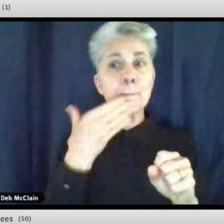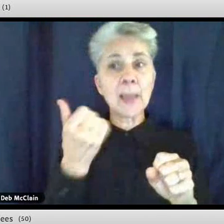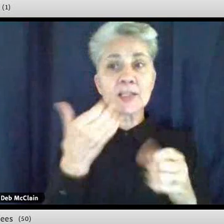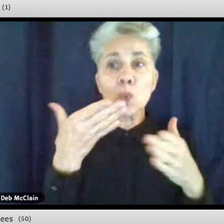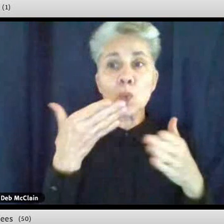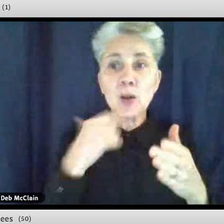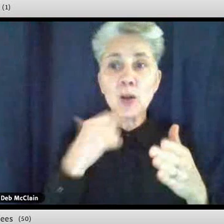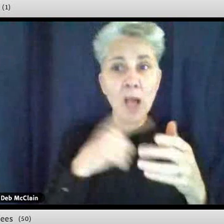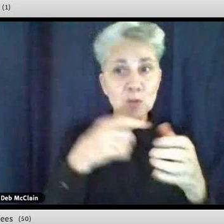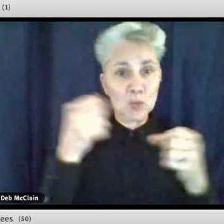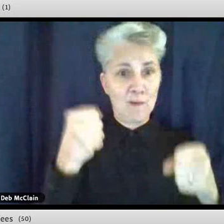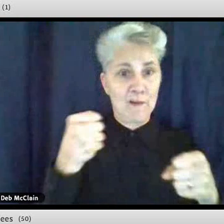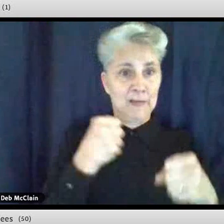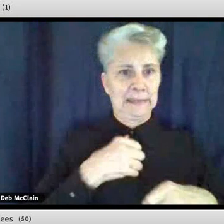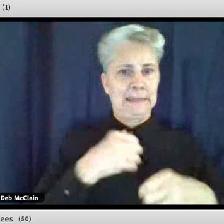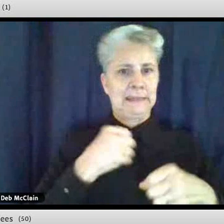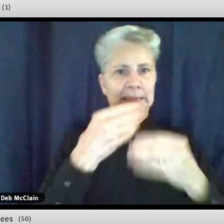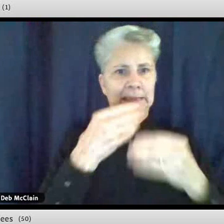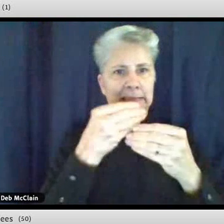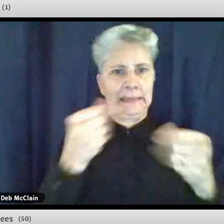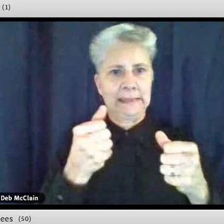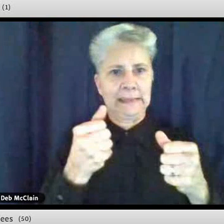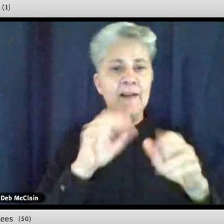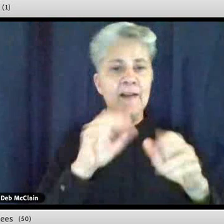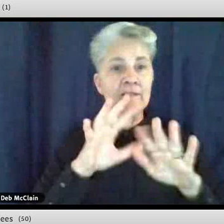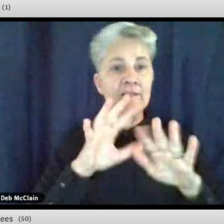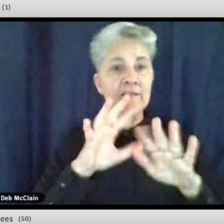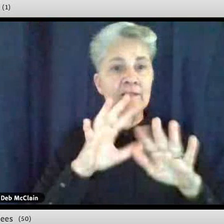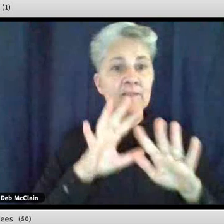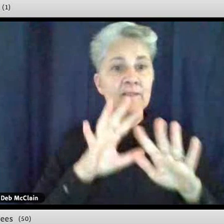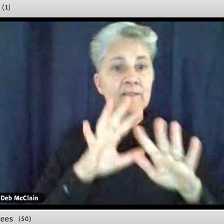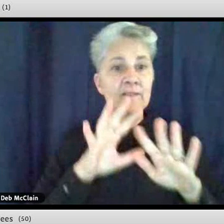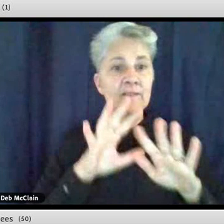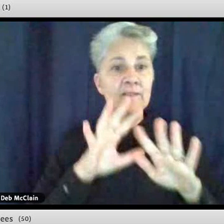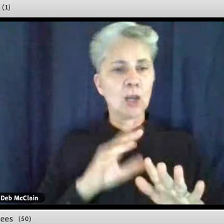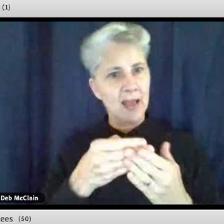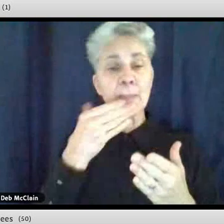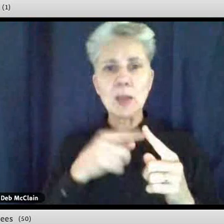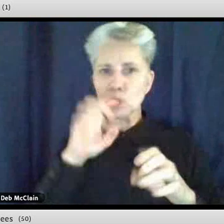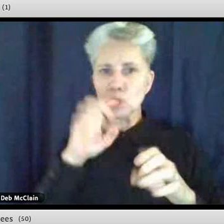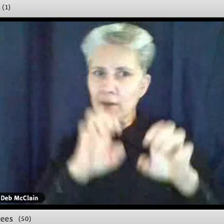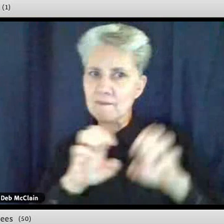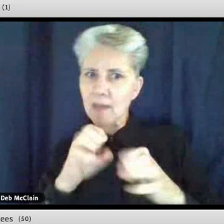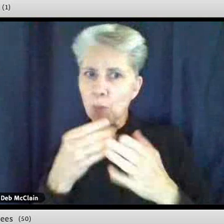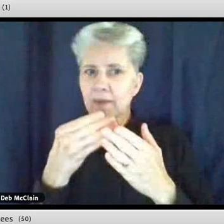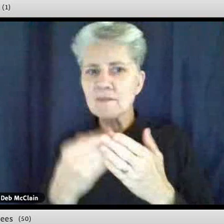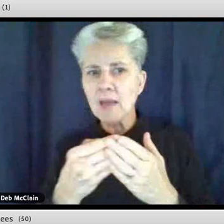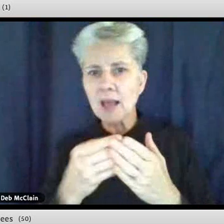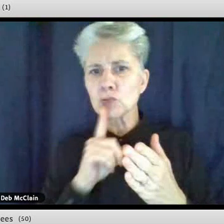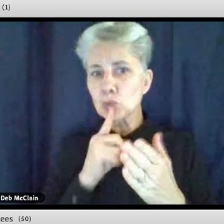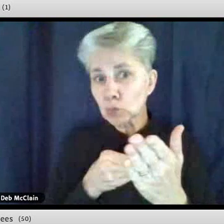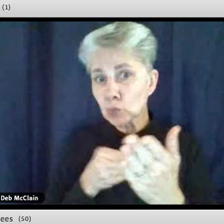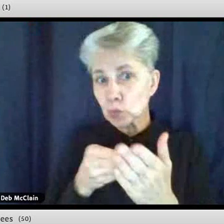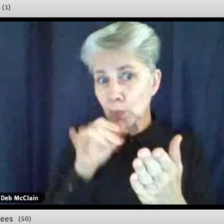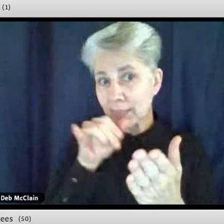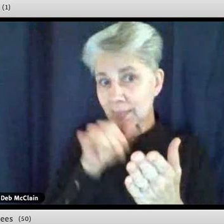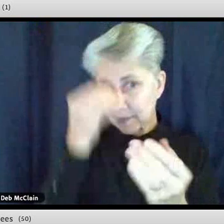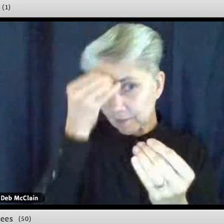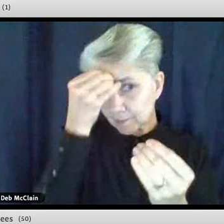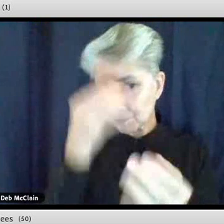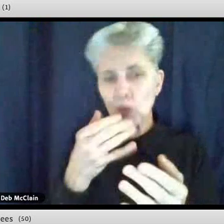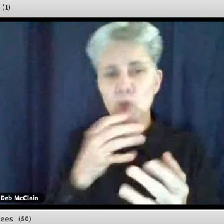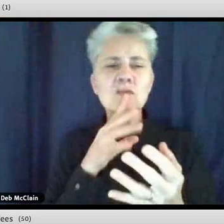know how to fight my fear is to look at the facts. And the best way to look at those facts, to evaluate them, to make sure that things are true. So we're